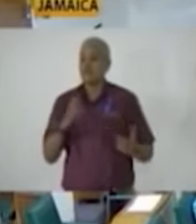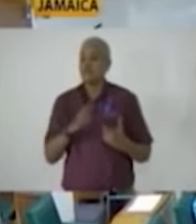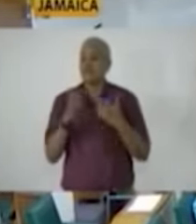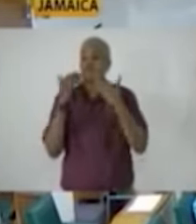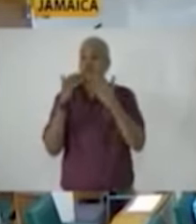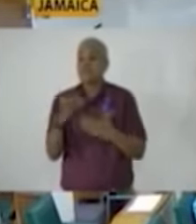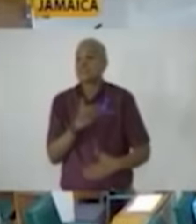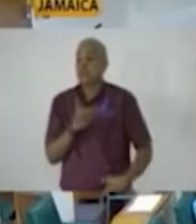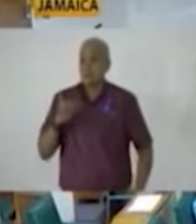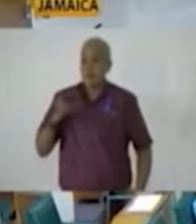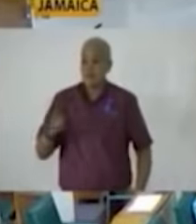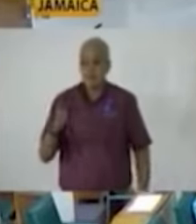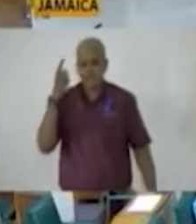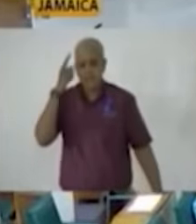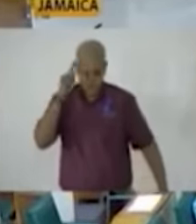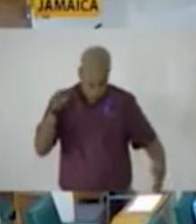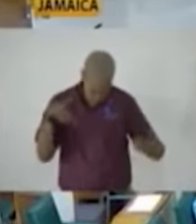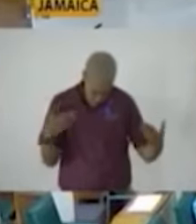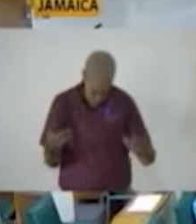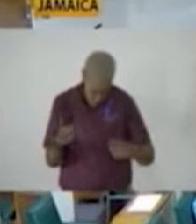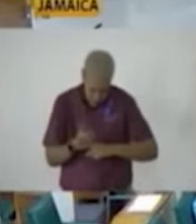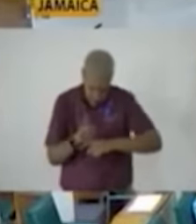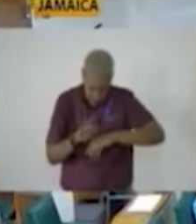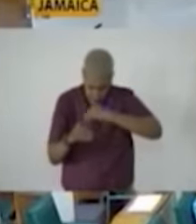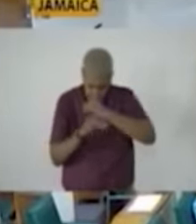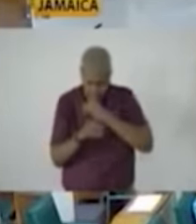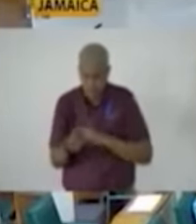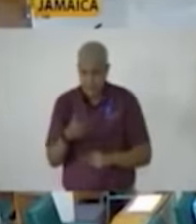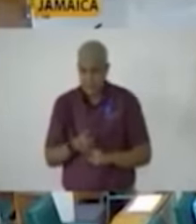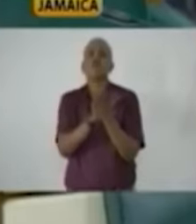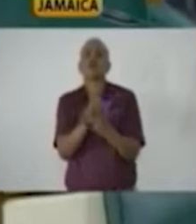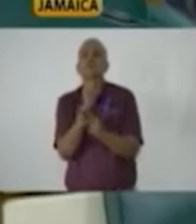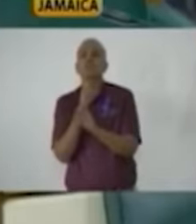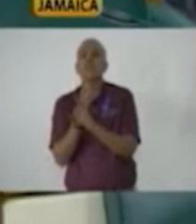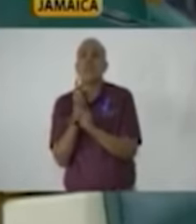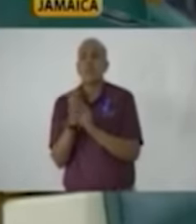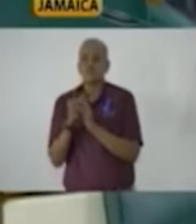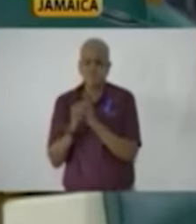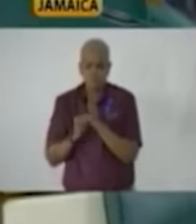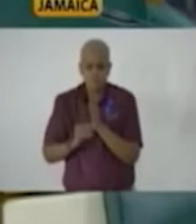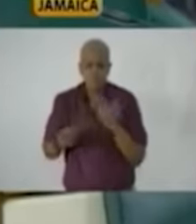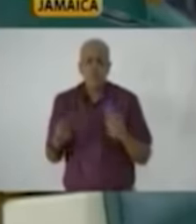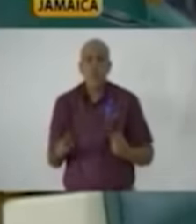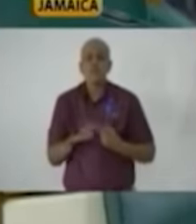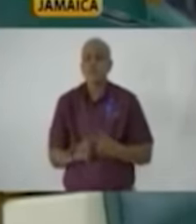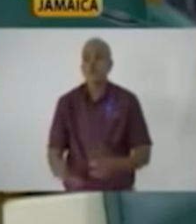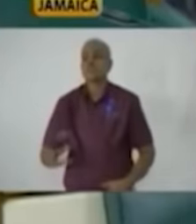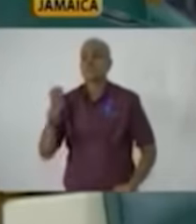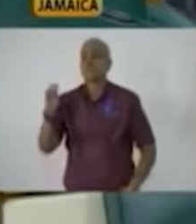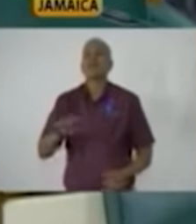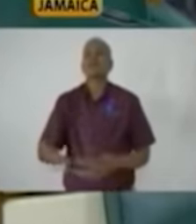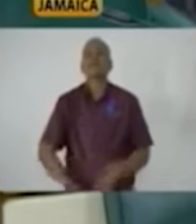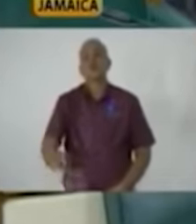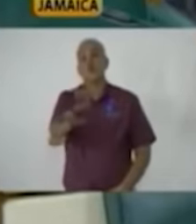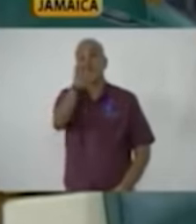efficiency, but admitted that emergency services will need major improvements before the impact can be seen